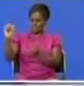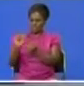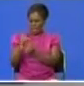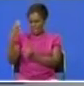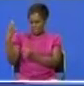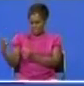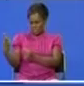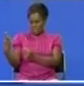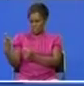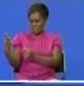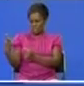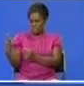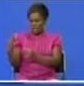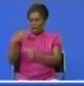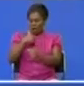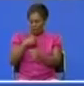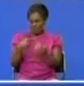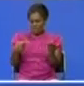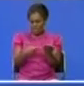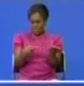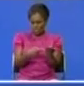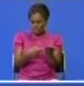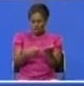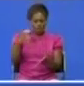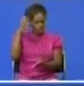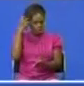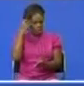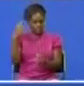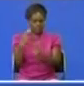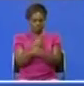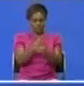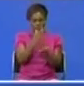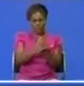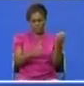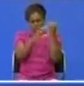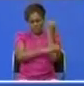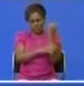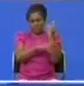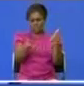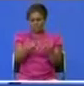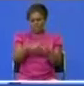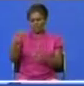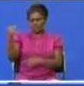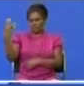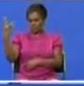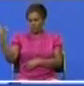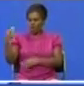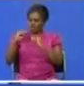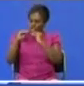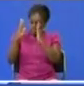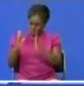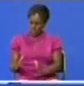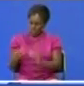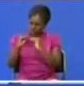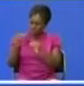has managed to equip 9 technical training institutions in various counties. The project further facilitated 54 teachers to train